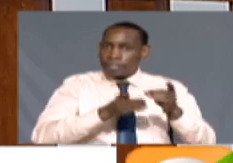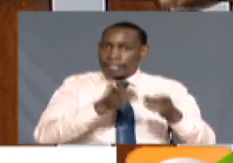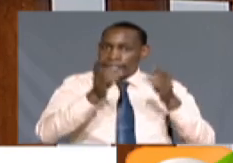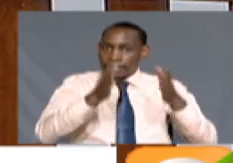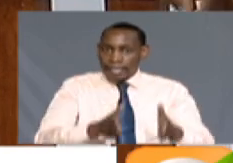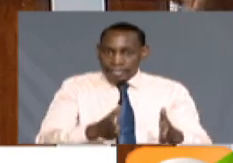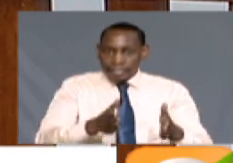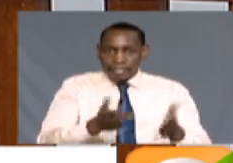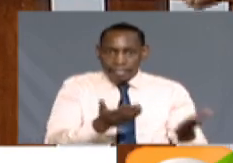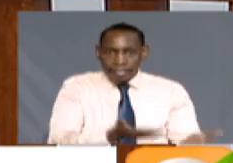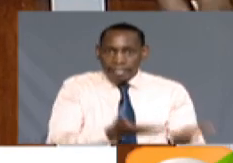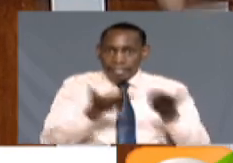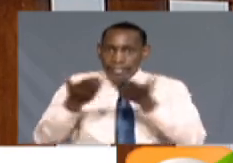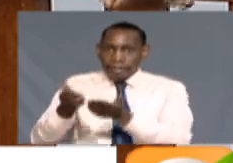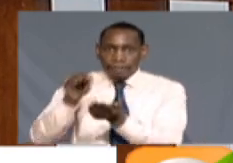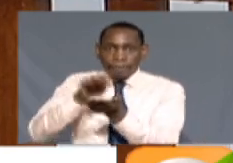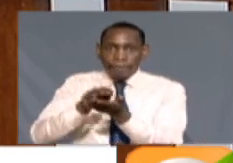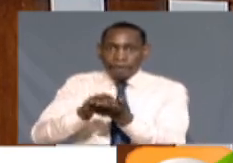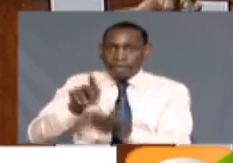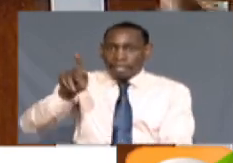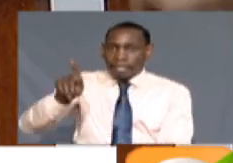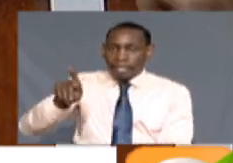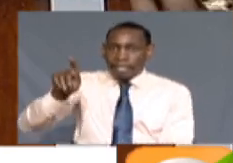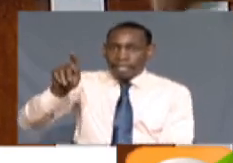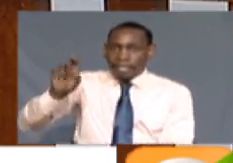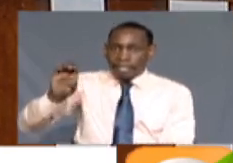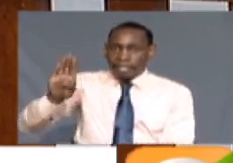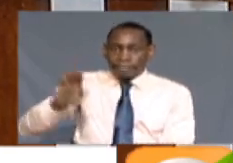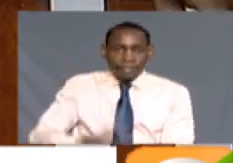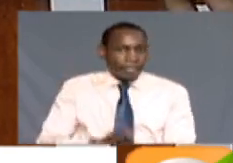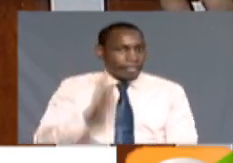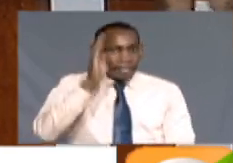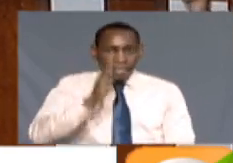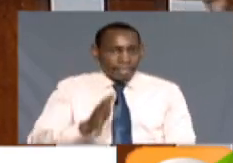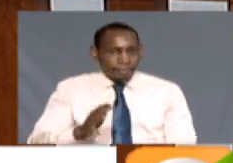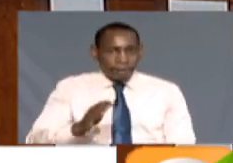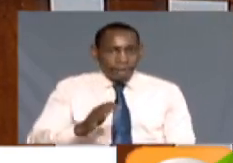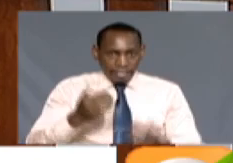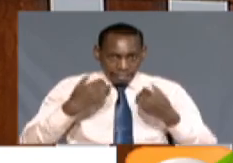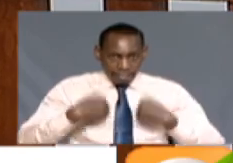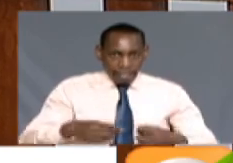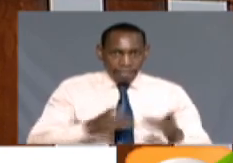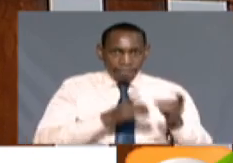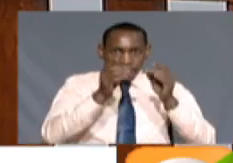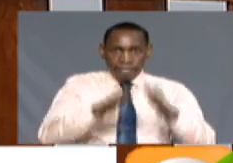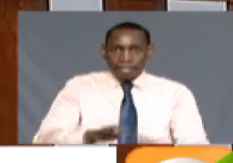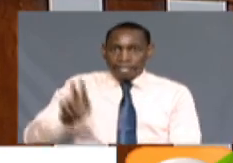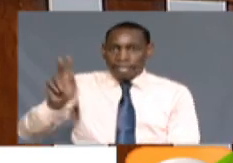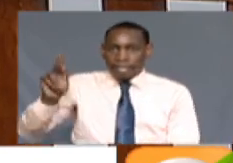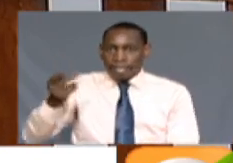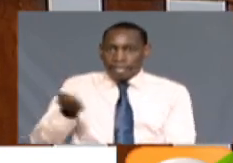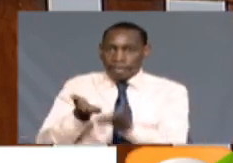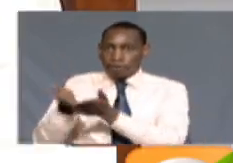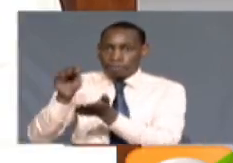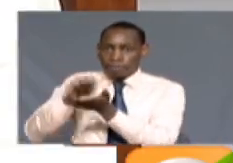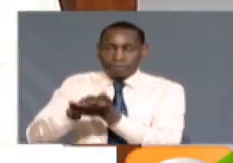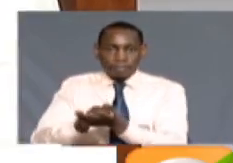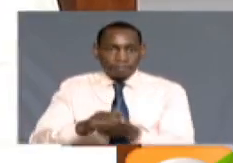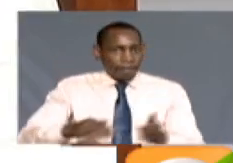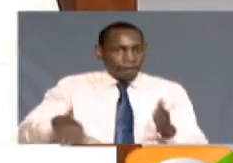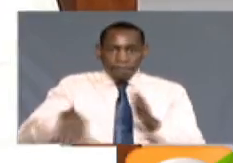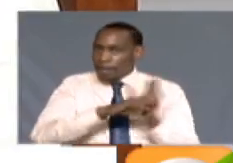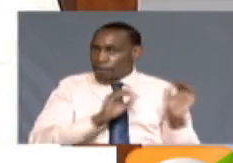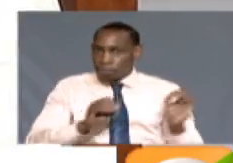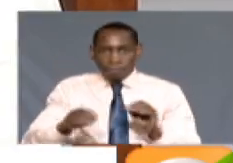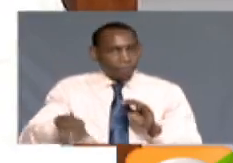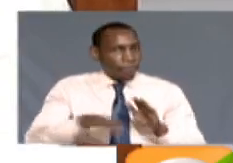We handed over the bank to Kenya Commercial Bank. So you weren't fired? I have never been a director in the Kenya Commercial Bank. So you weren't fired? So I was not